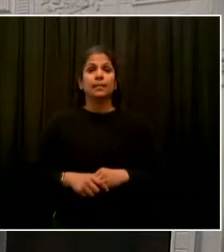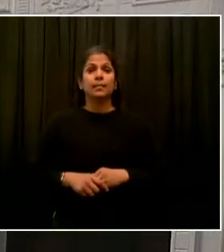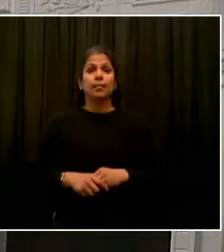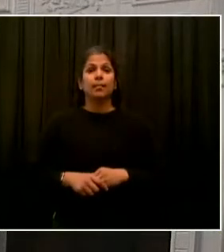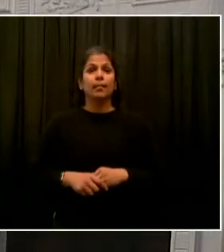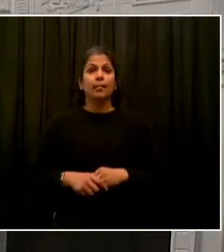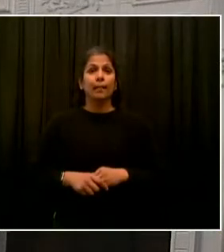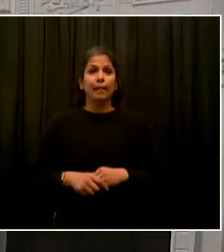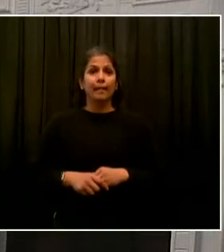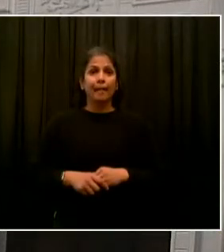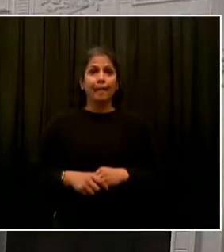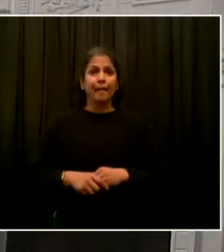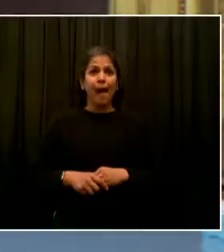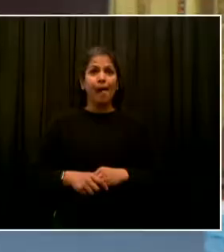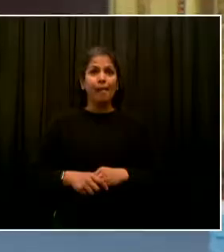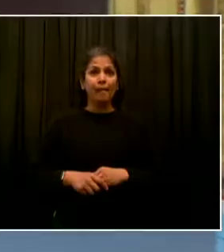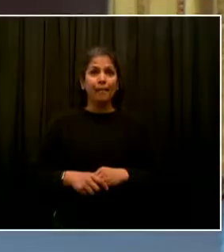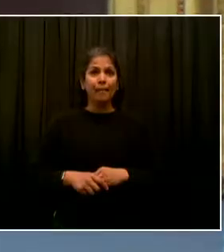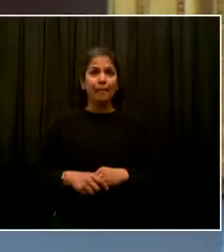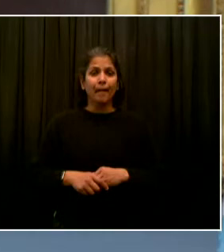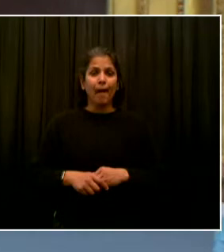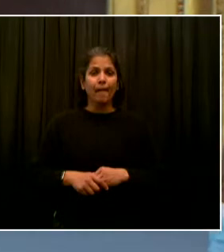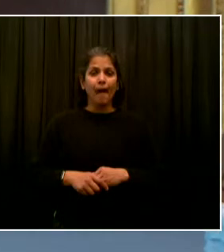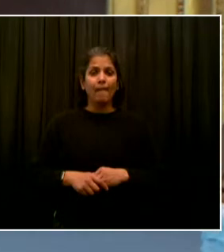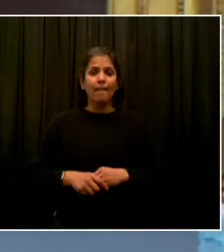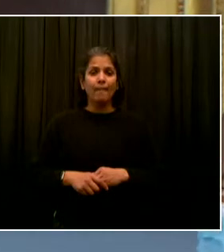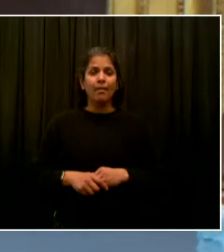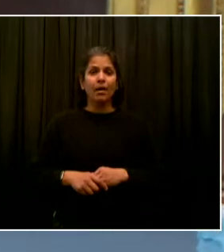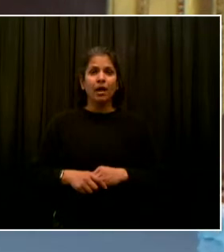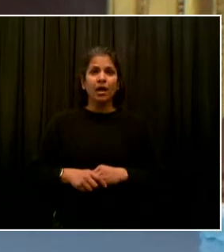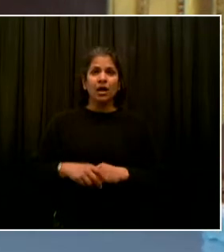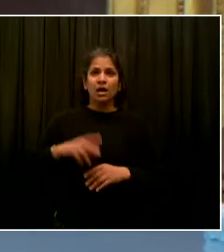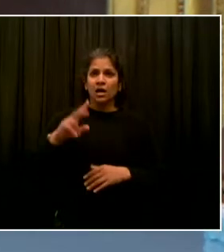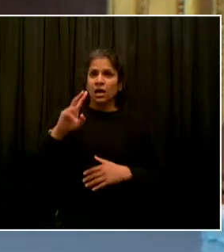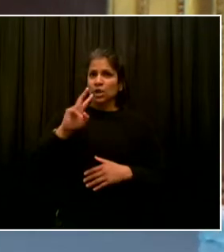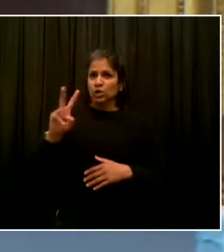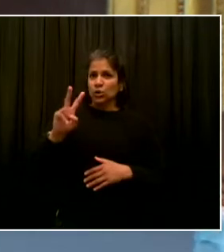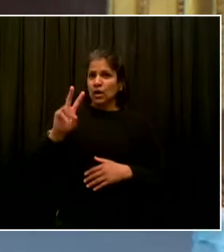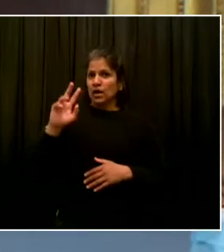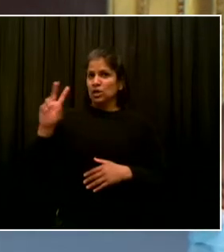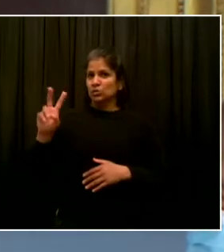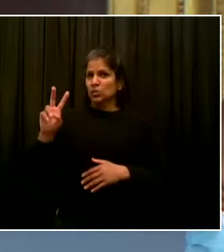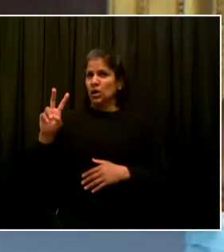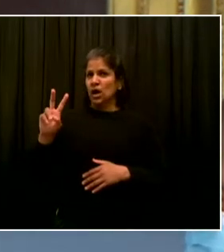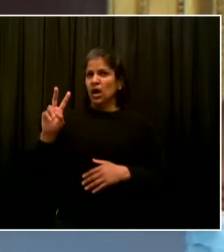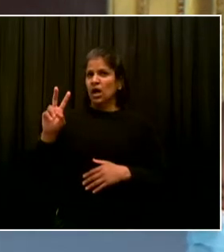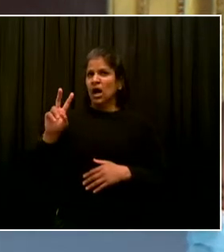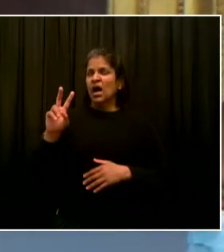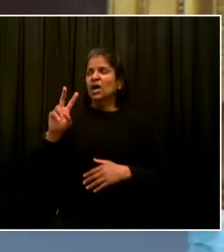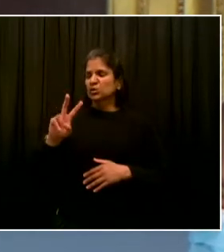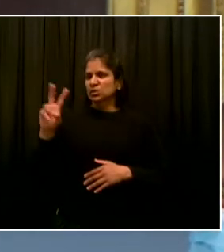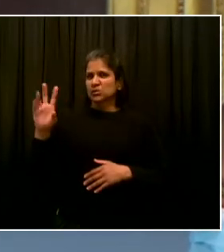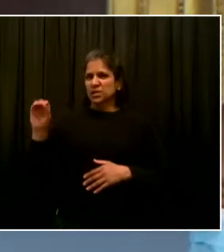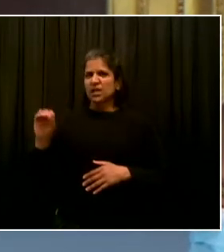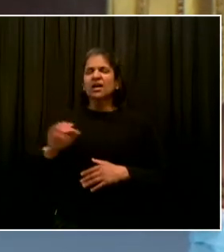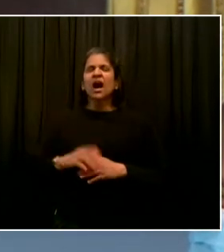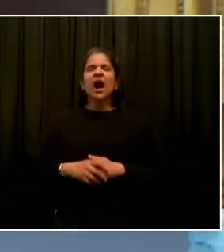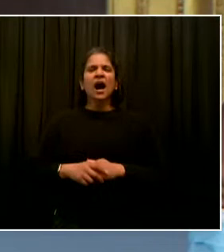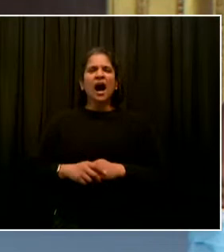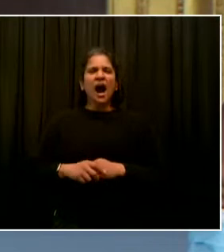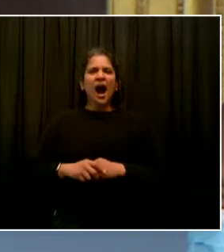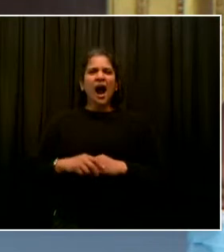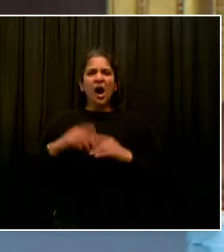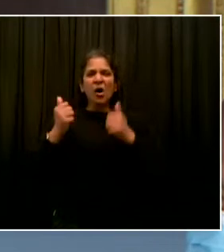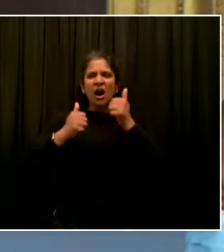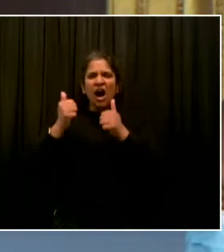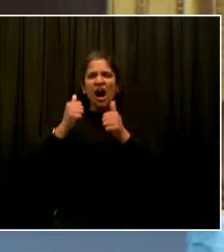So 212 COVID-19 is a phone tree. There's no wait for dialing that and seeing what the options are. Based on what option you select, if you select option